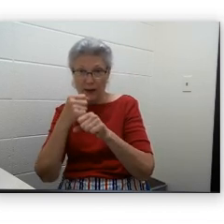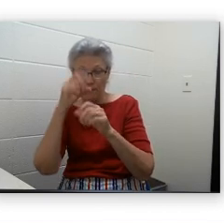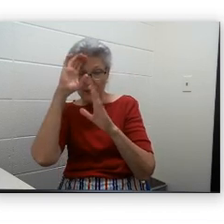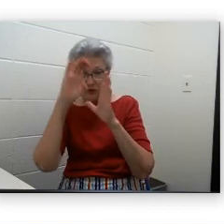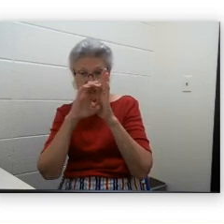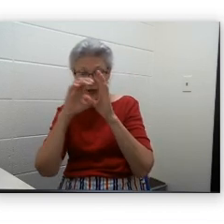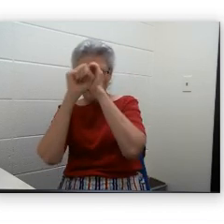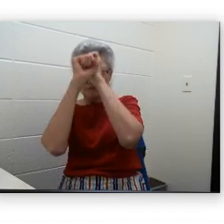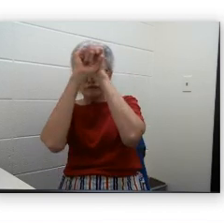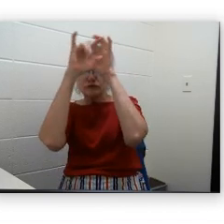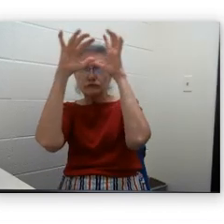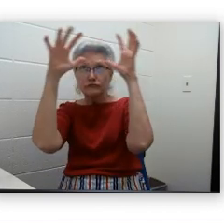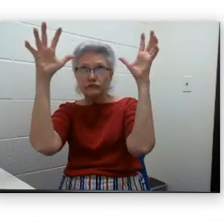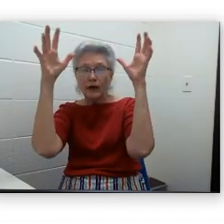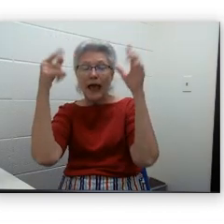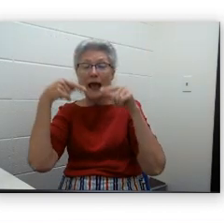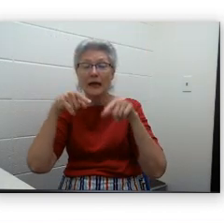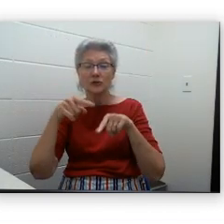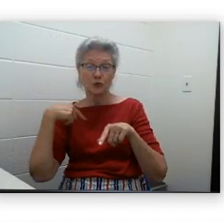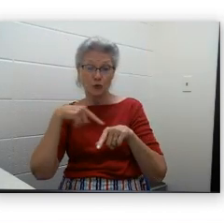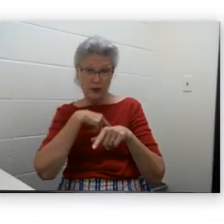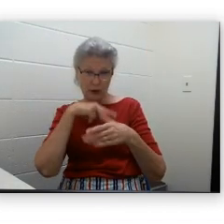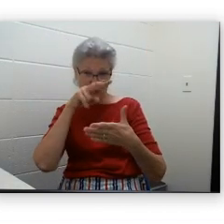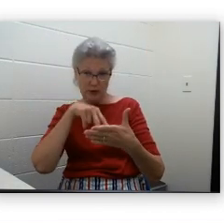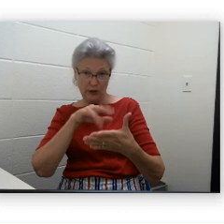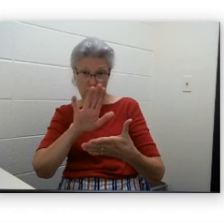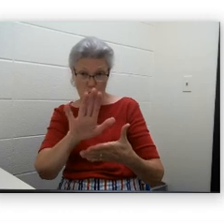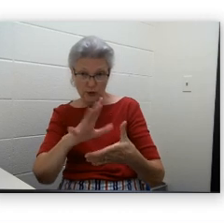as we read your story.